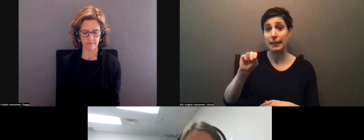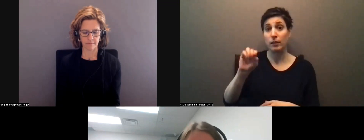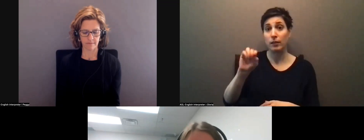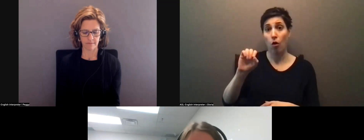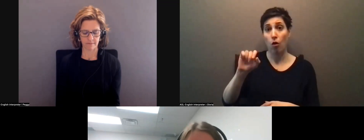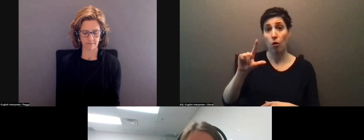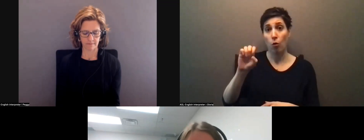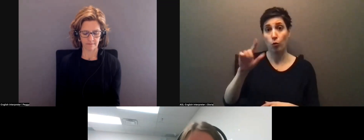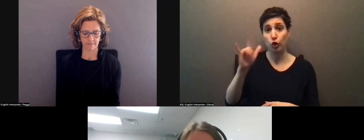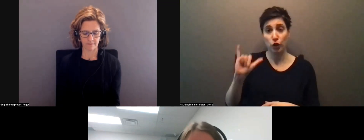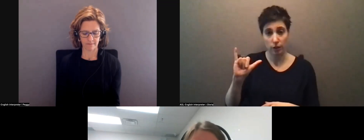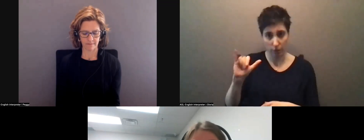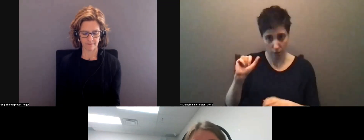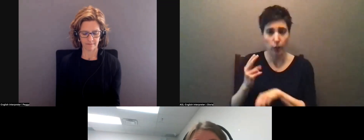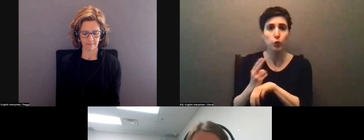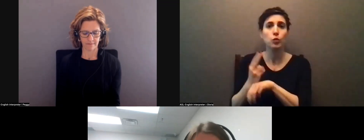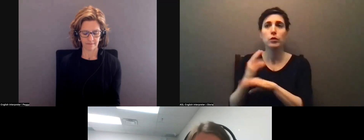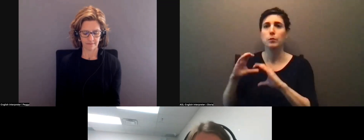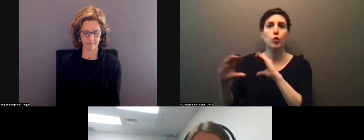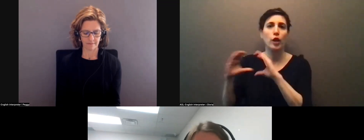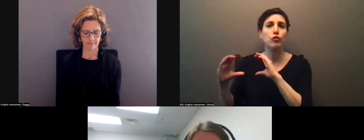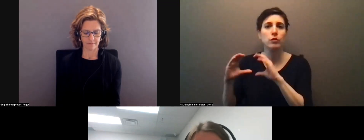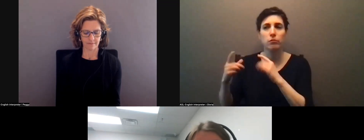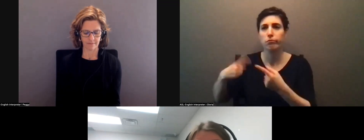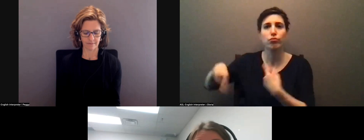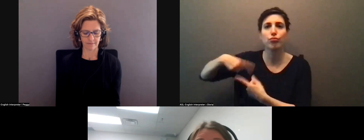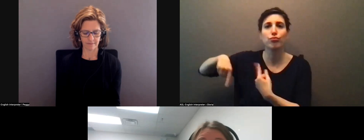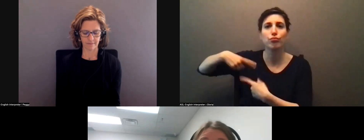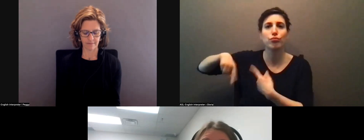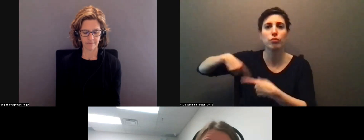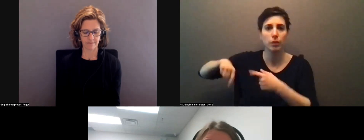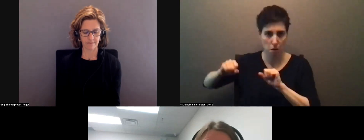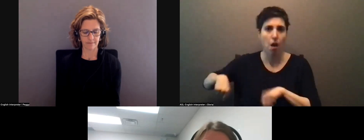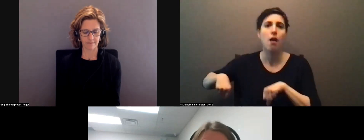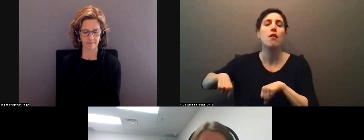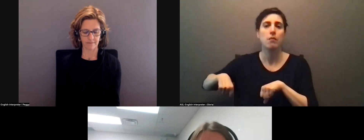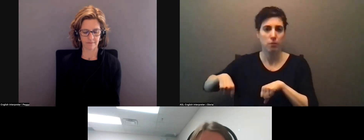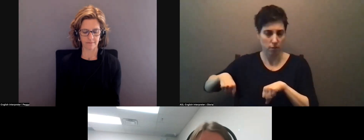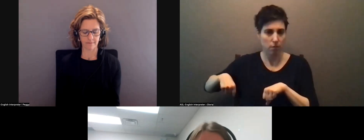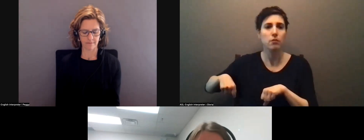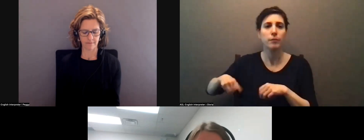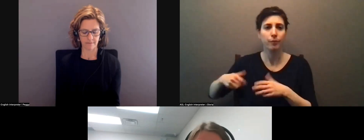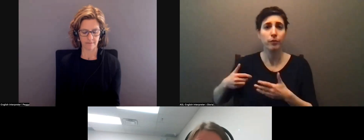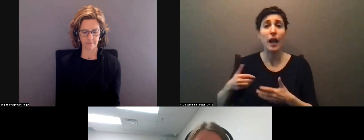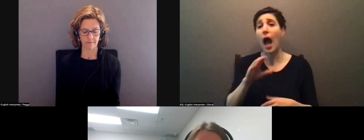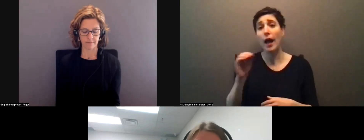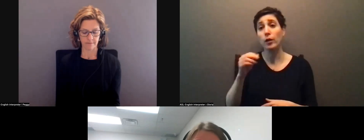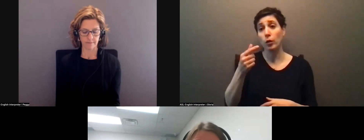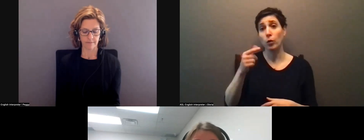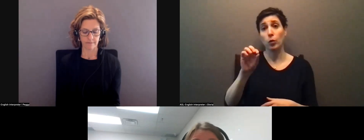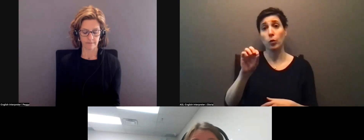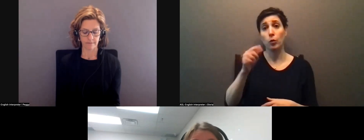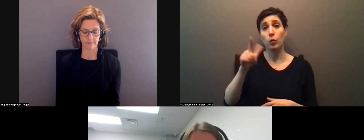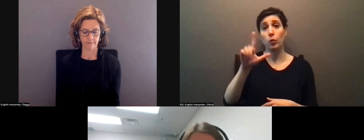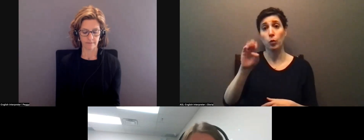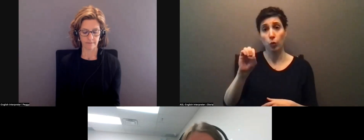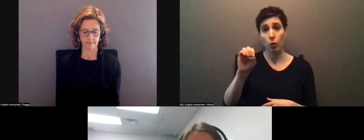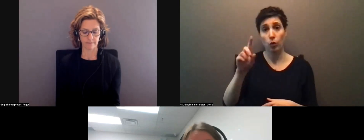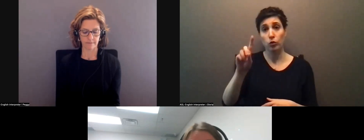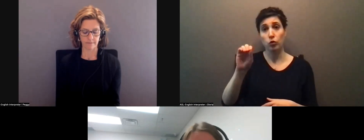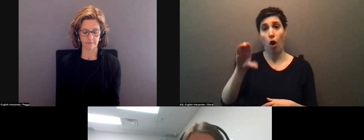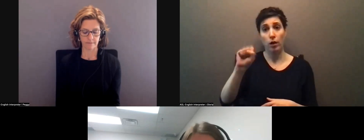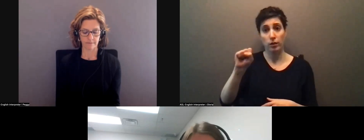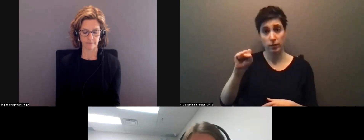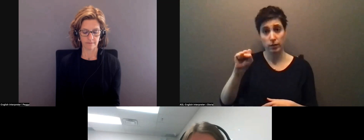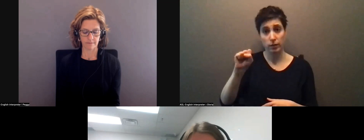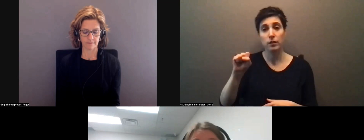synchronize information and we can share information. We use also Google Docs to communicate between us and